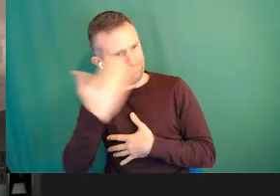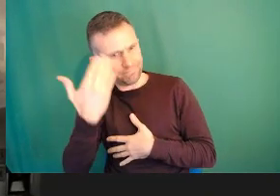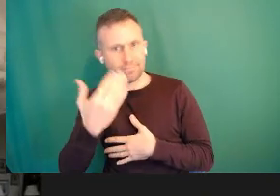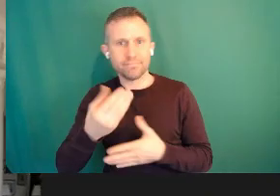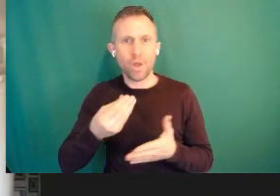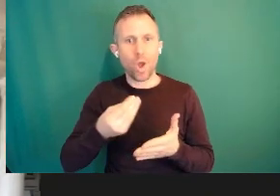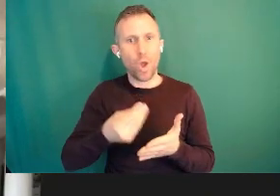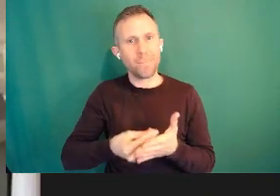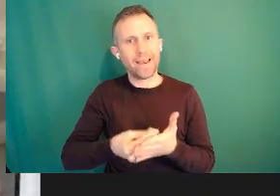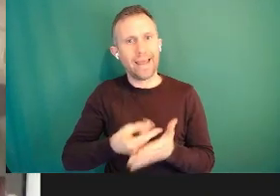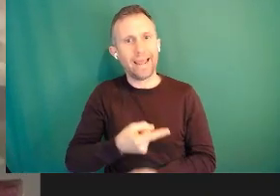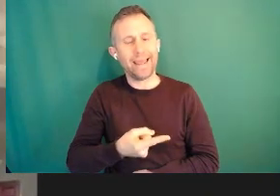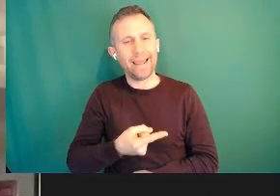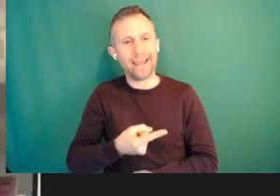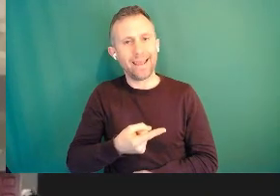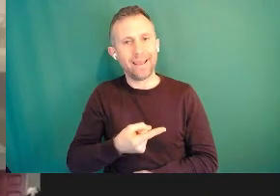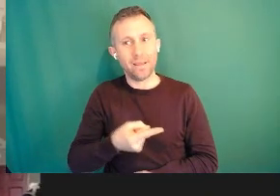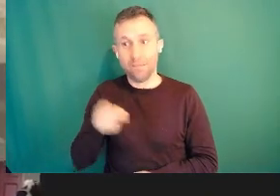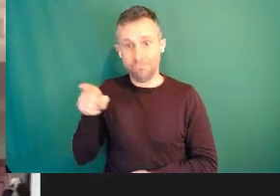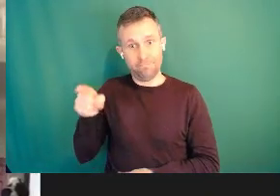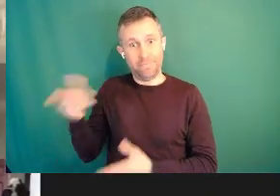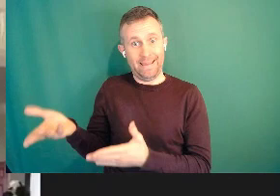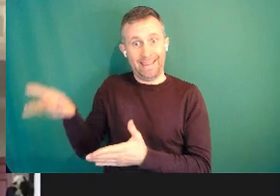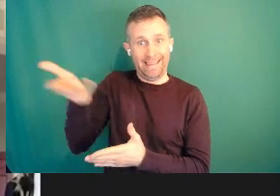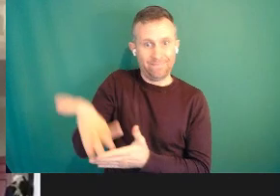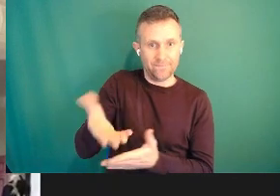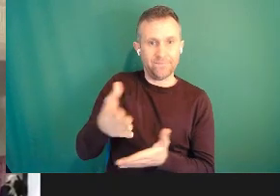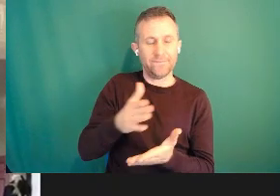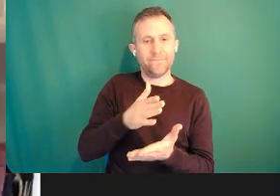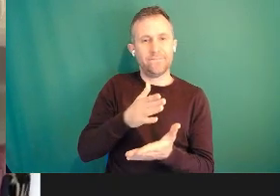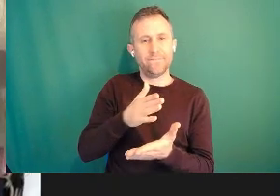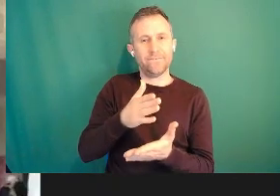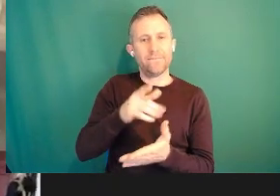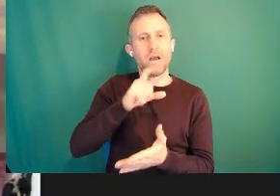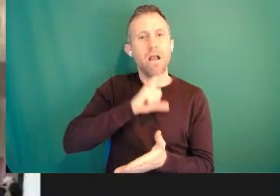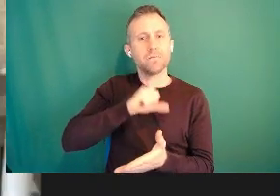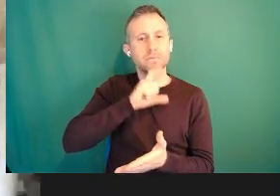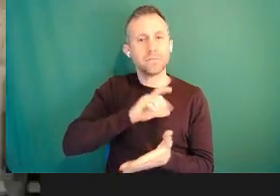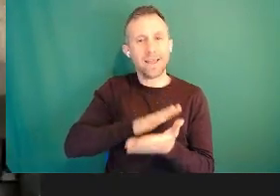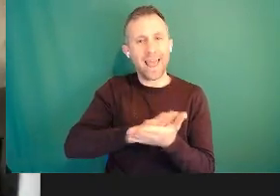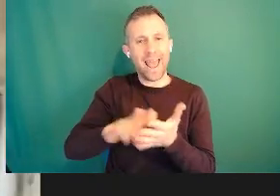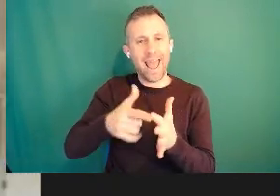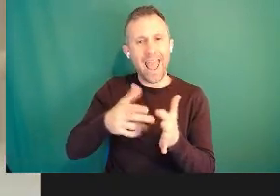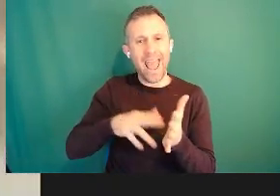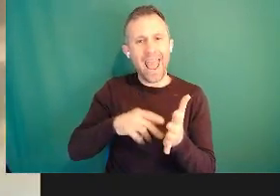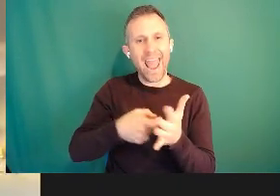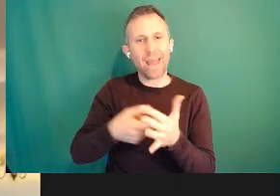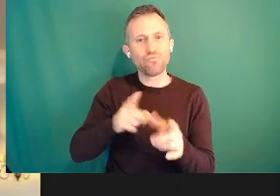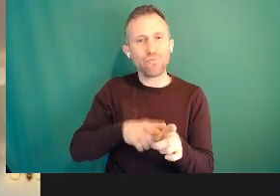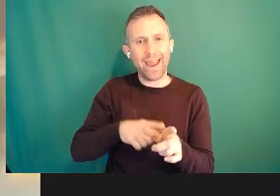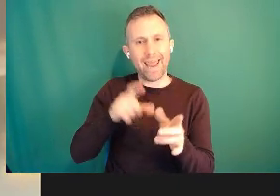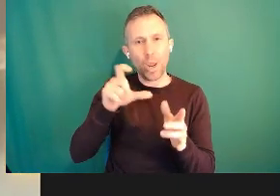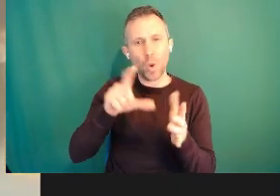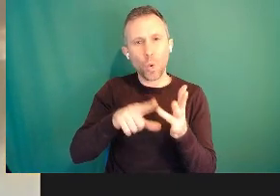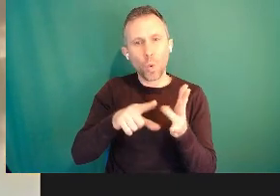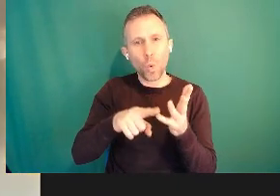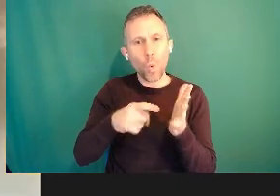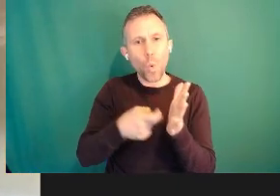Henry Courtenay, and Henry Courtenay was a Catholic. To say thank you to King Henry VIII,